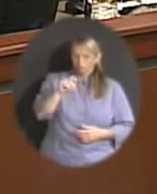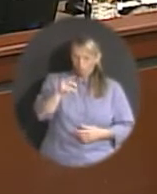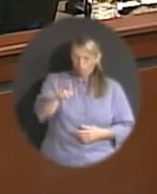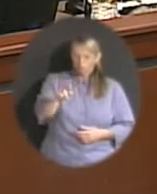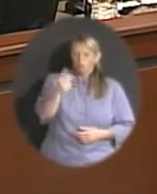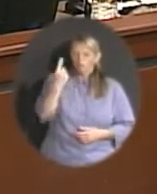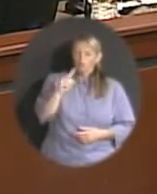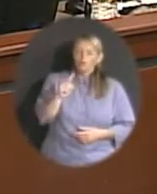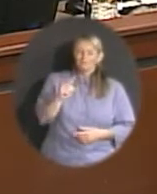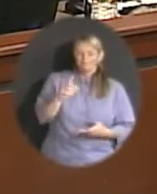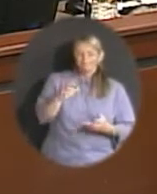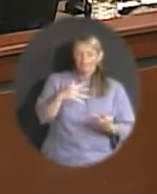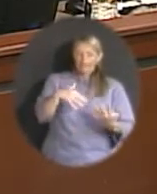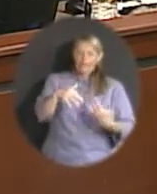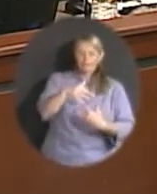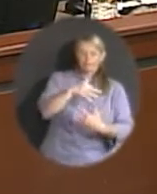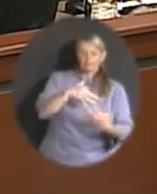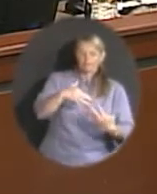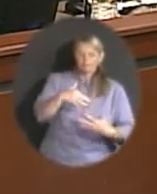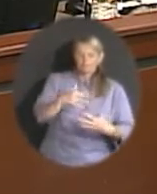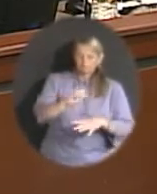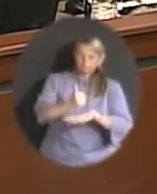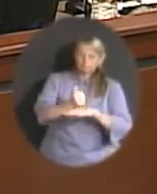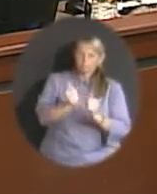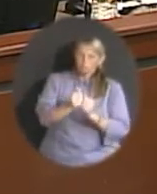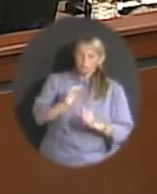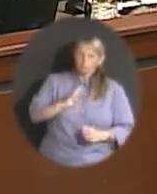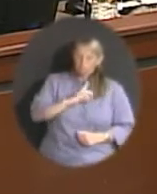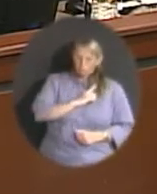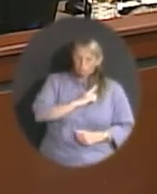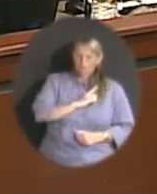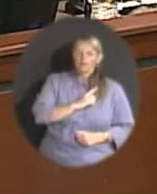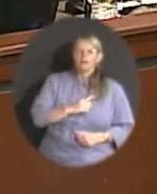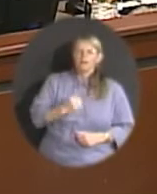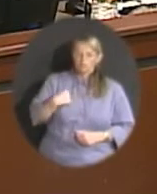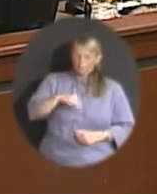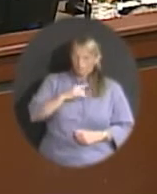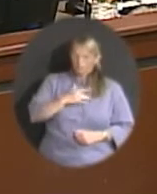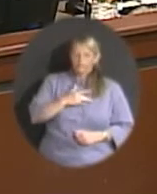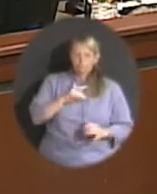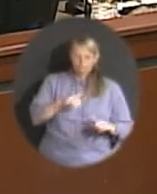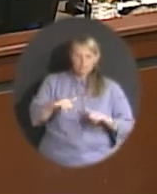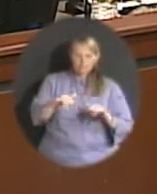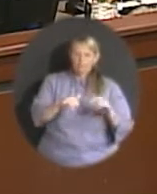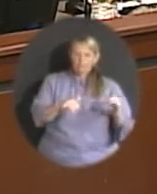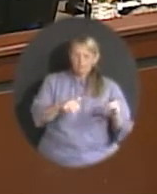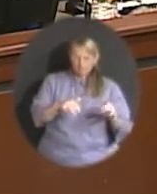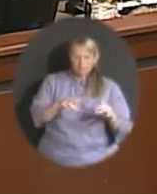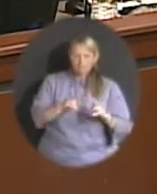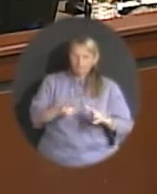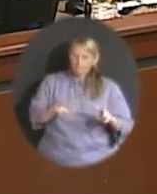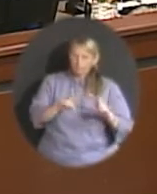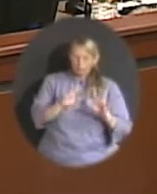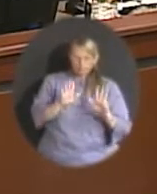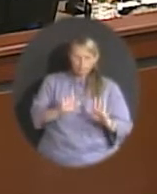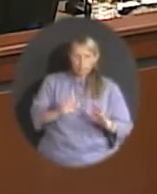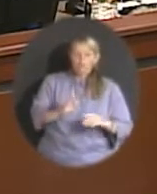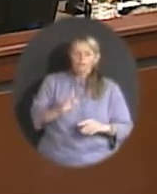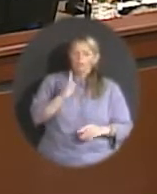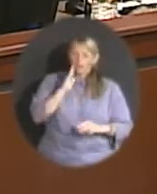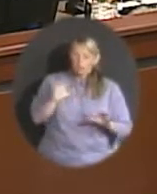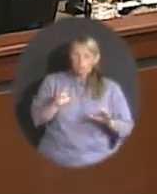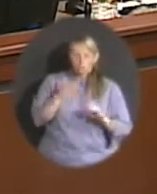members really feels that their input is welcome and that it's heard and that it's valued. And I will do my best to continue in that